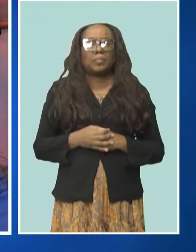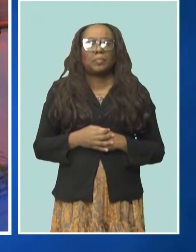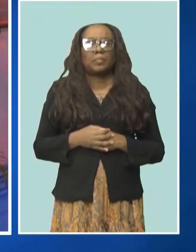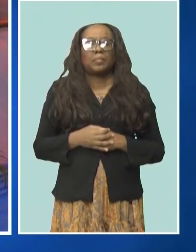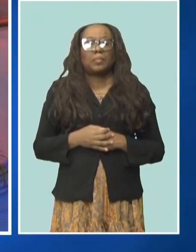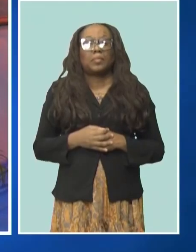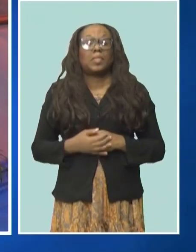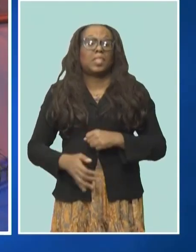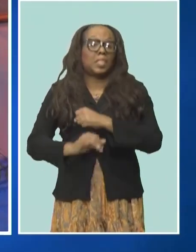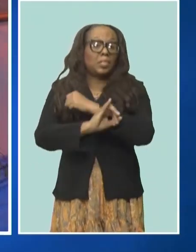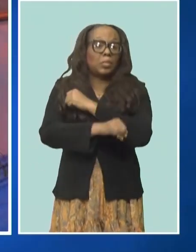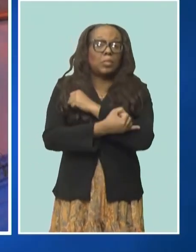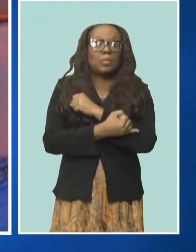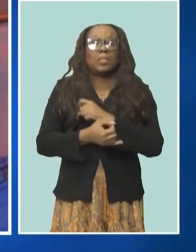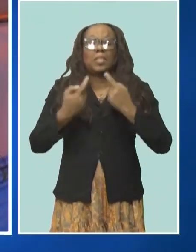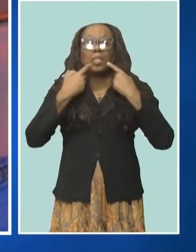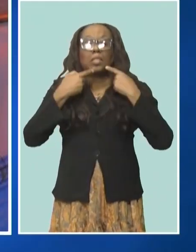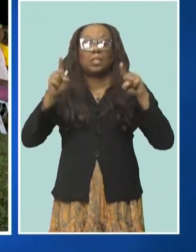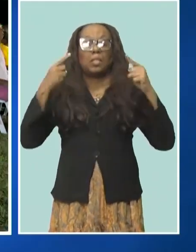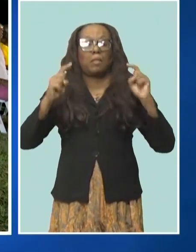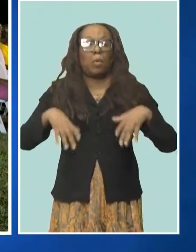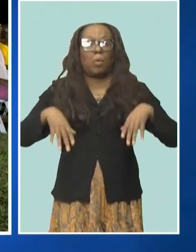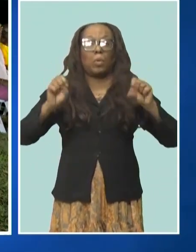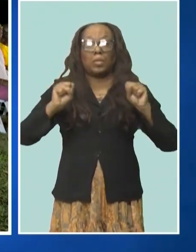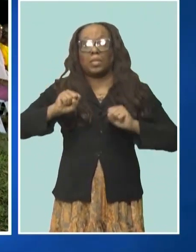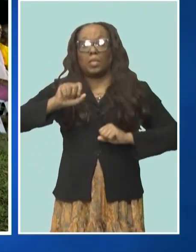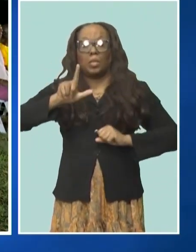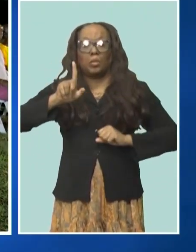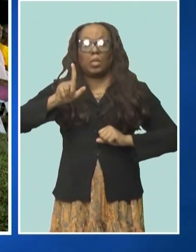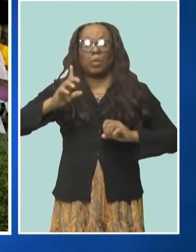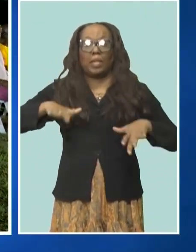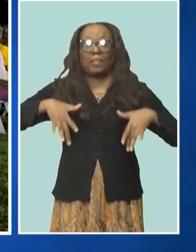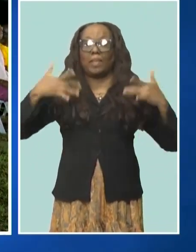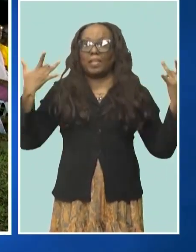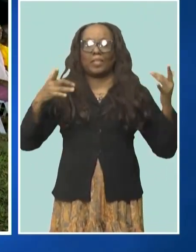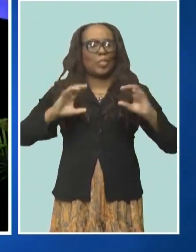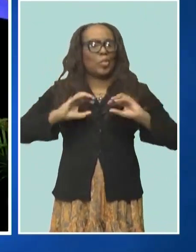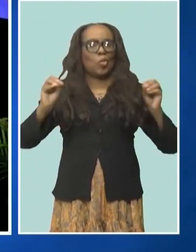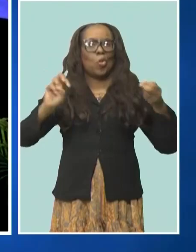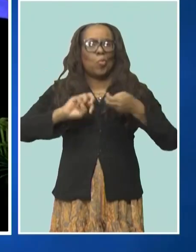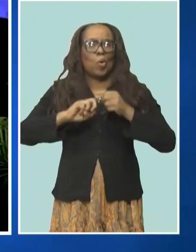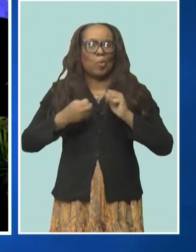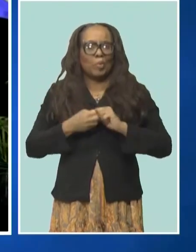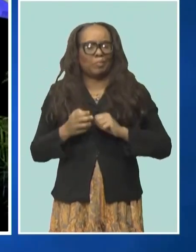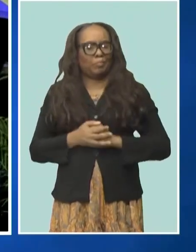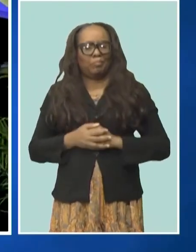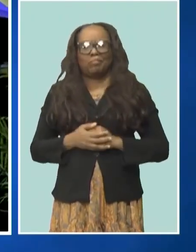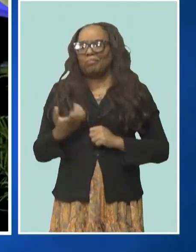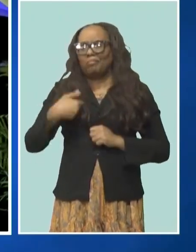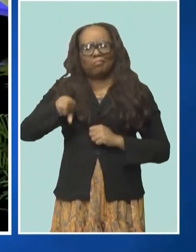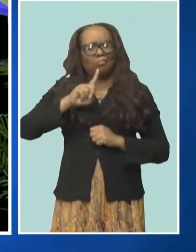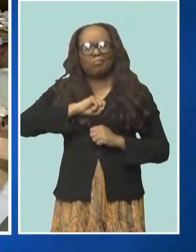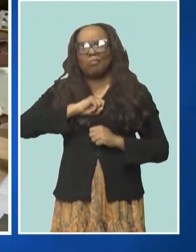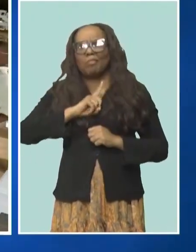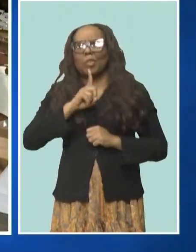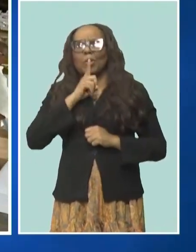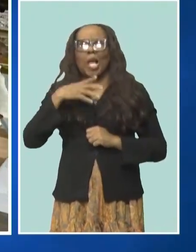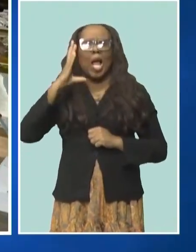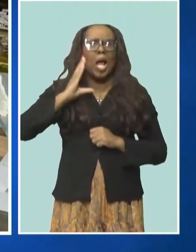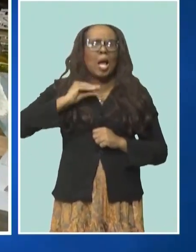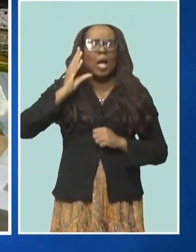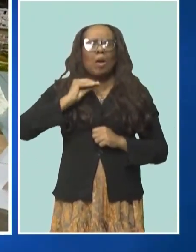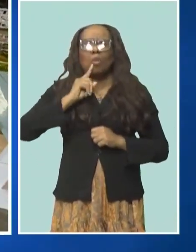St. Joseph successfully hosted 21 events without incident as Barbados went on an adventure in the